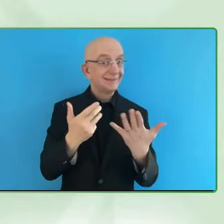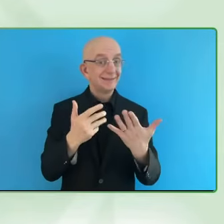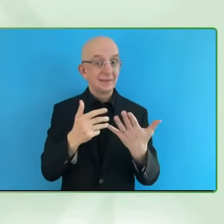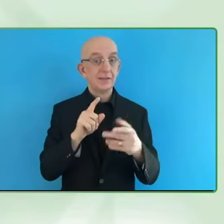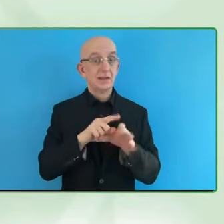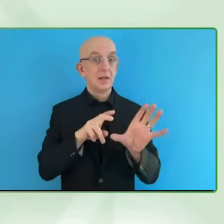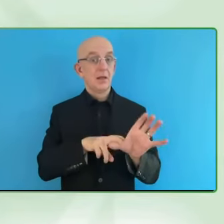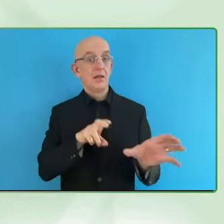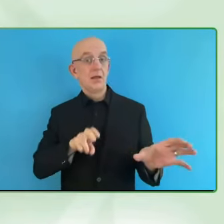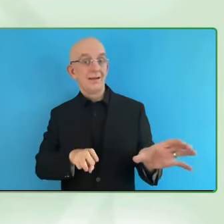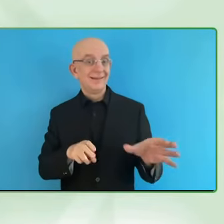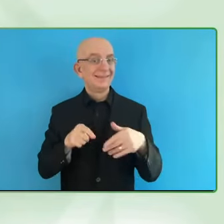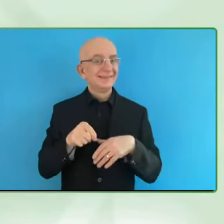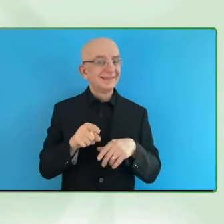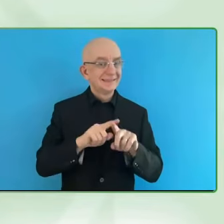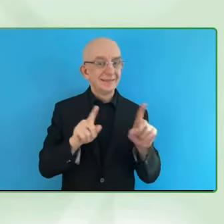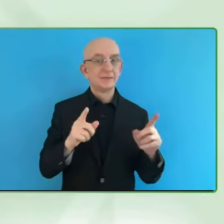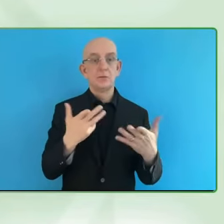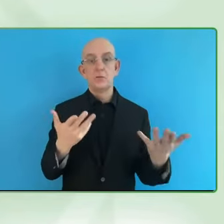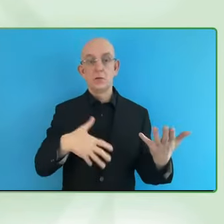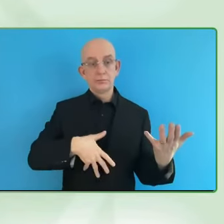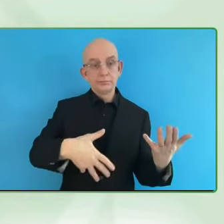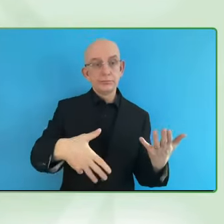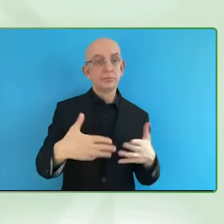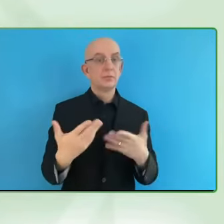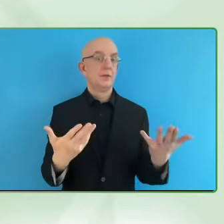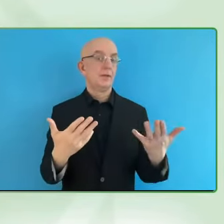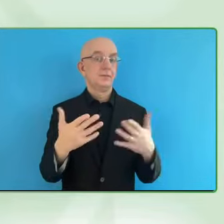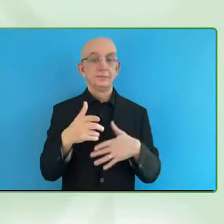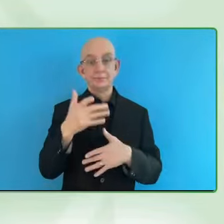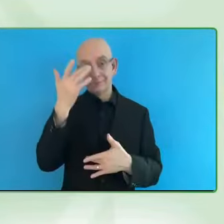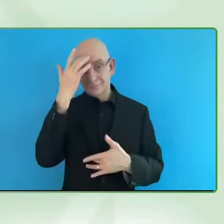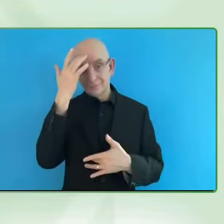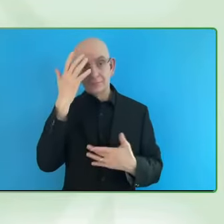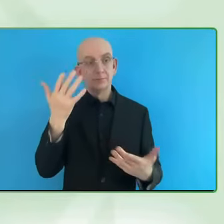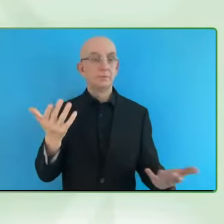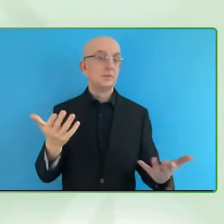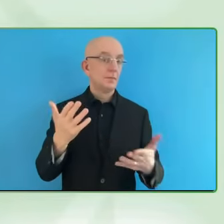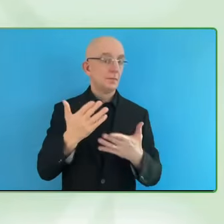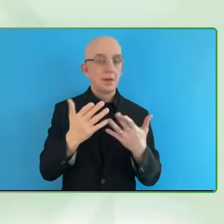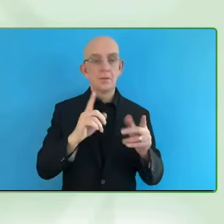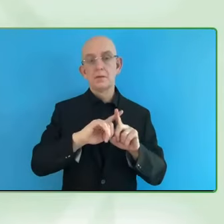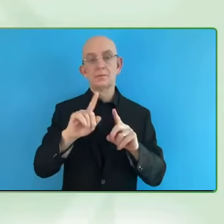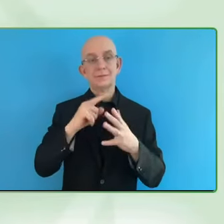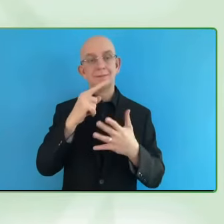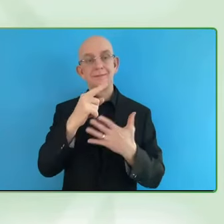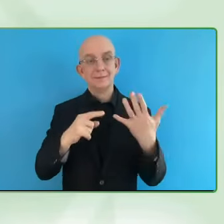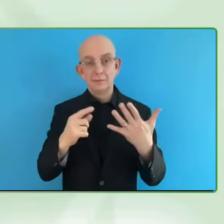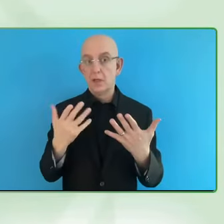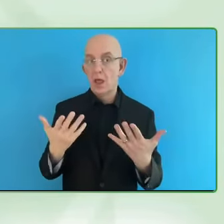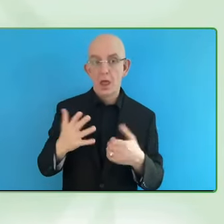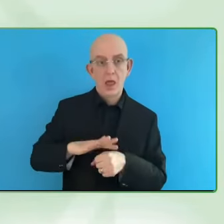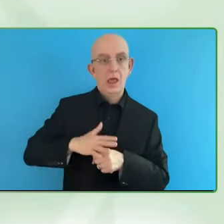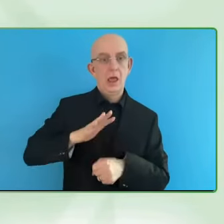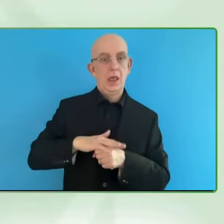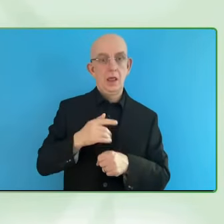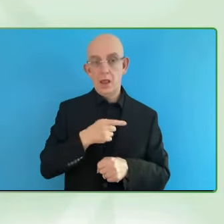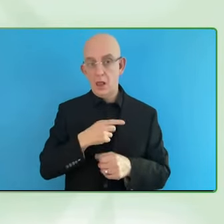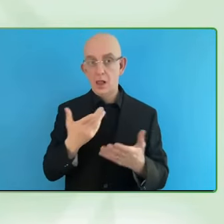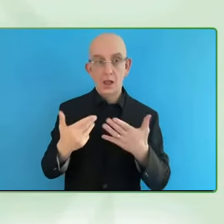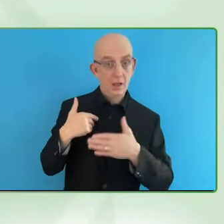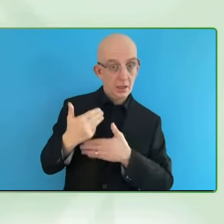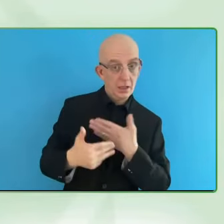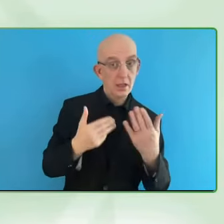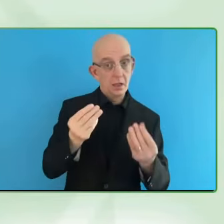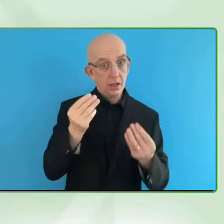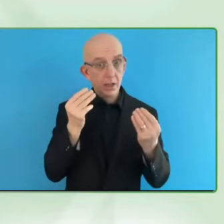on whatever this new school or staff member considers reasonable accommodation. This dynamic also has a charity-like